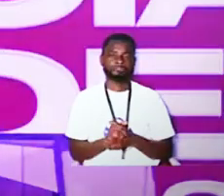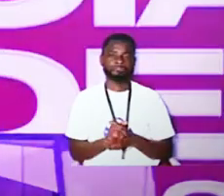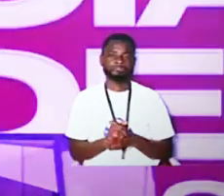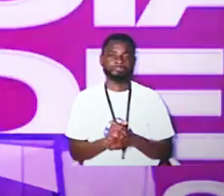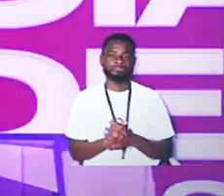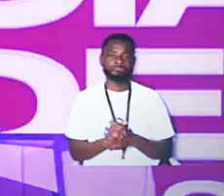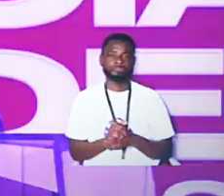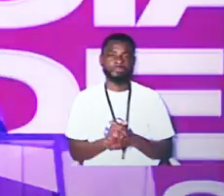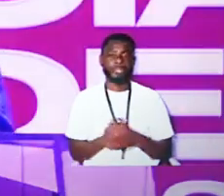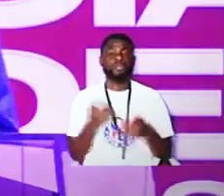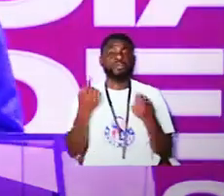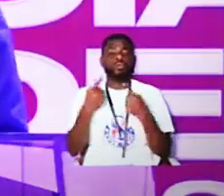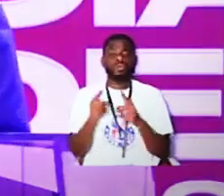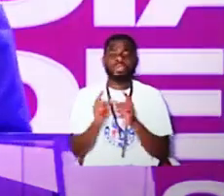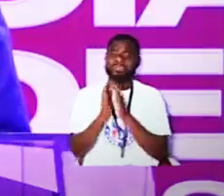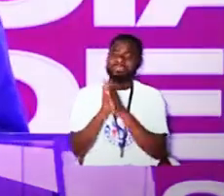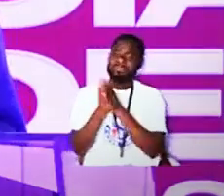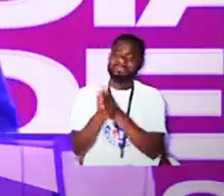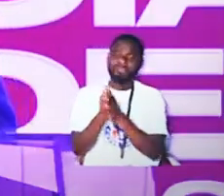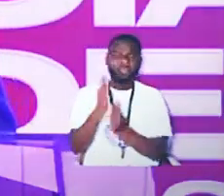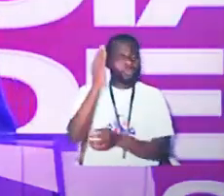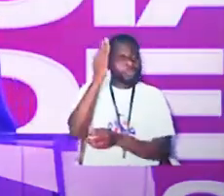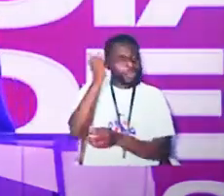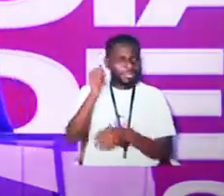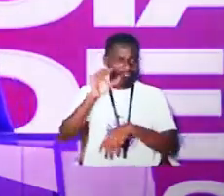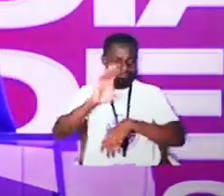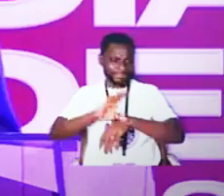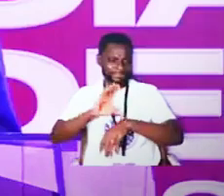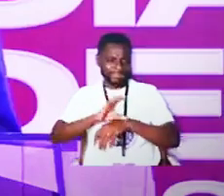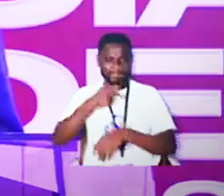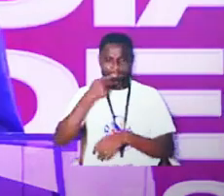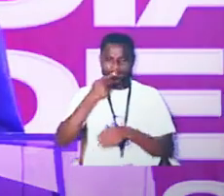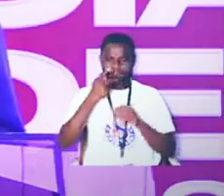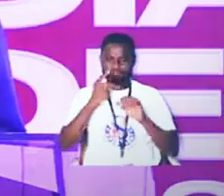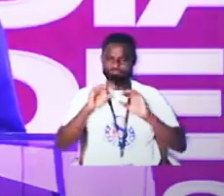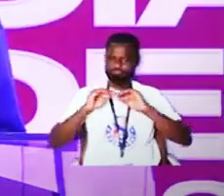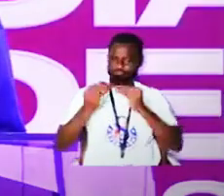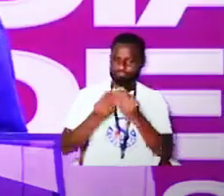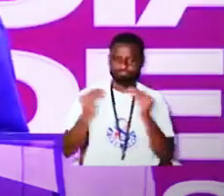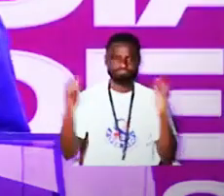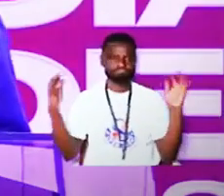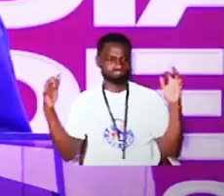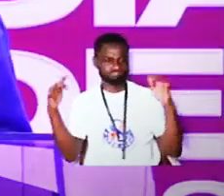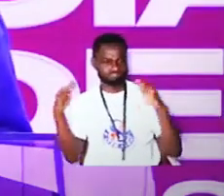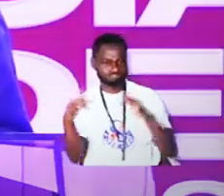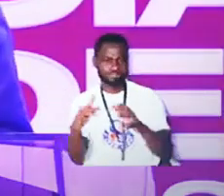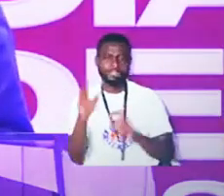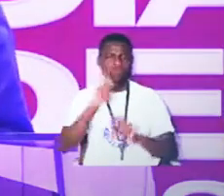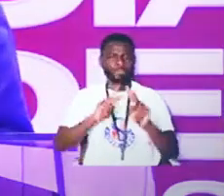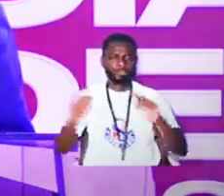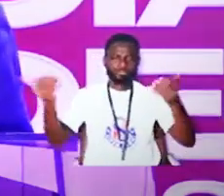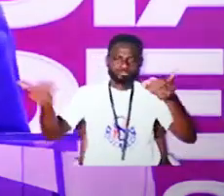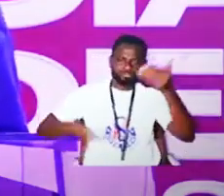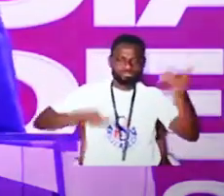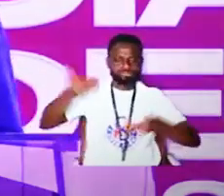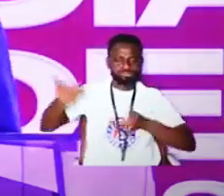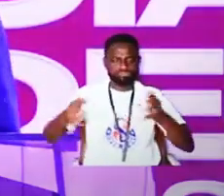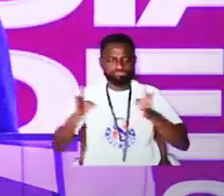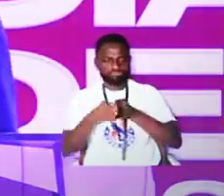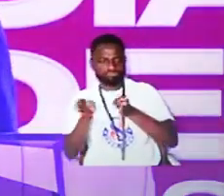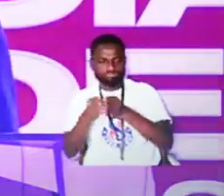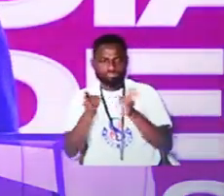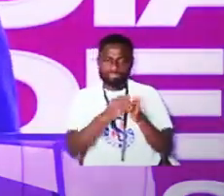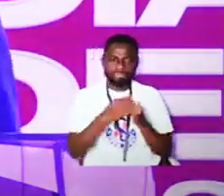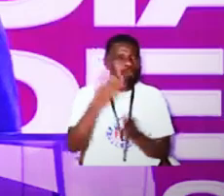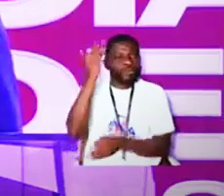one may ask, why is the Church of Pentecost organizing this conference for younger generation of politicians